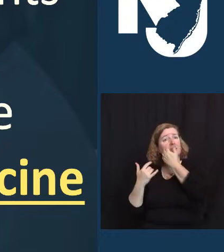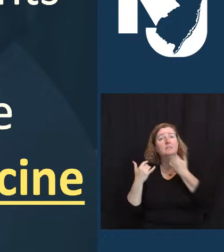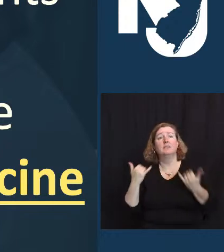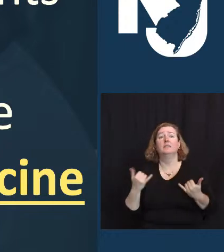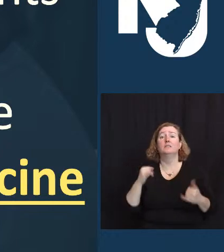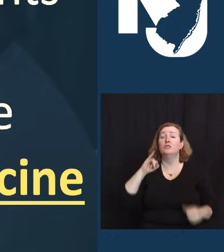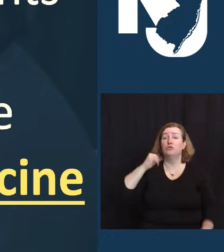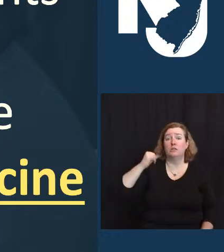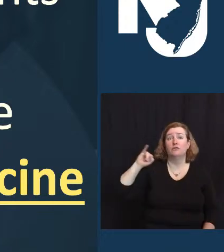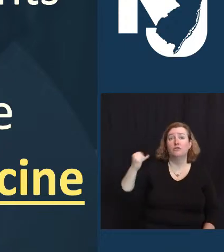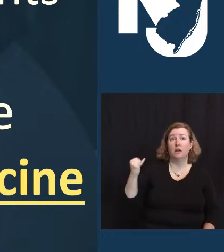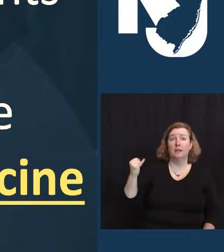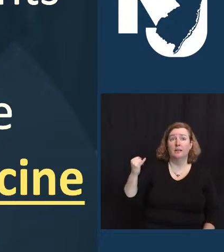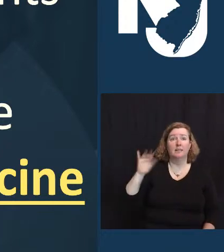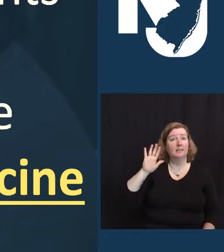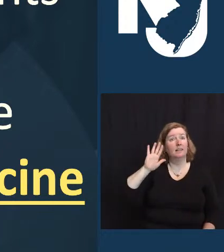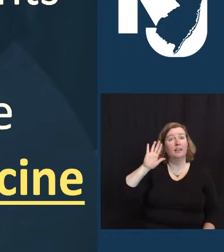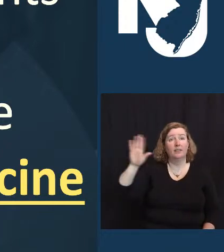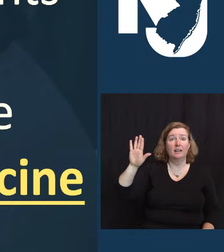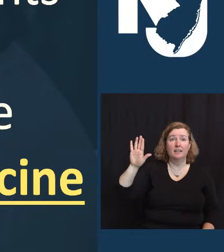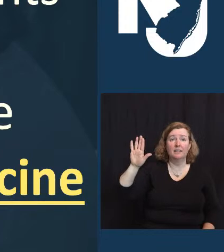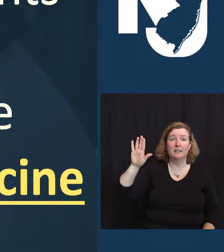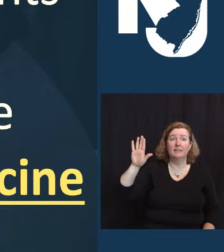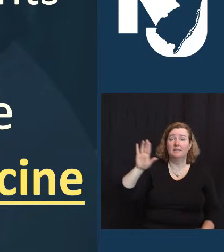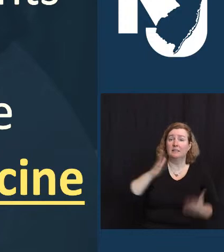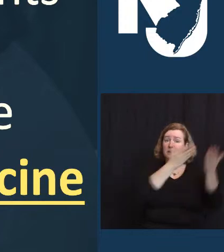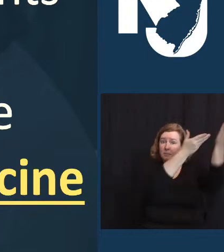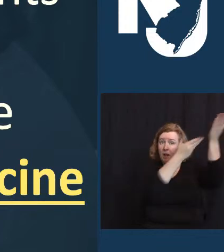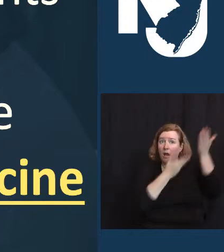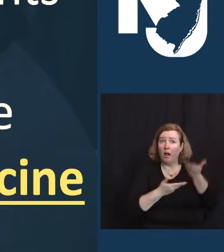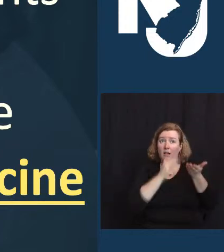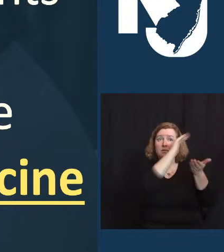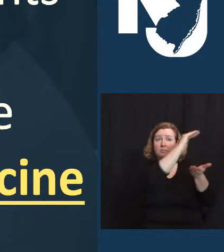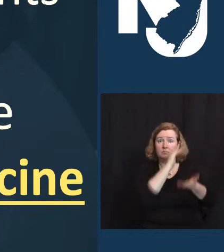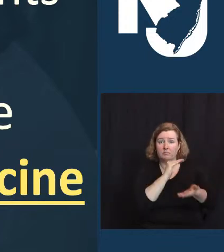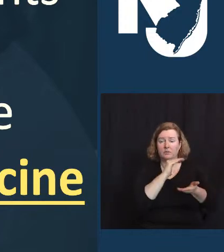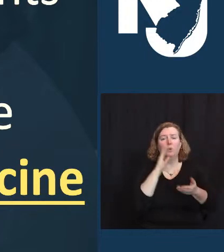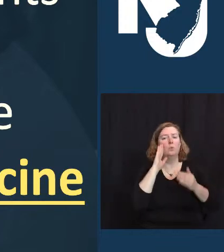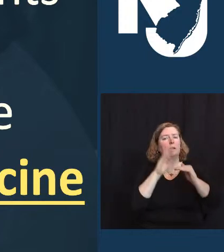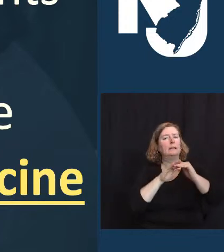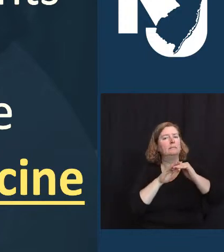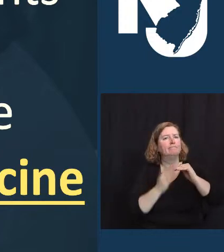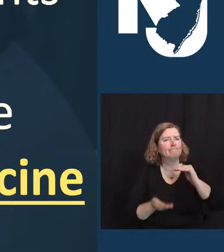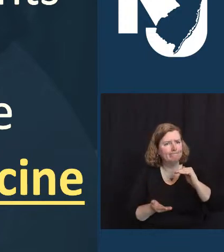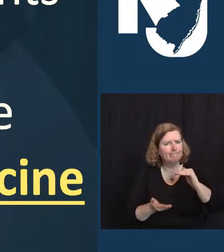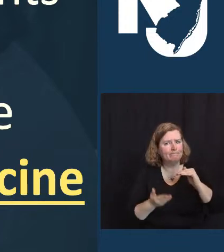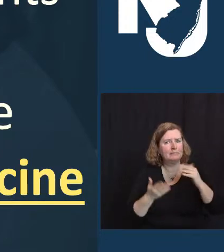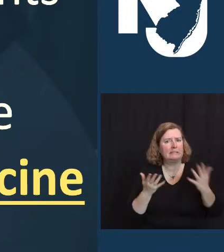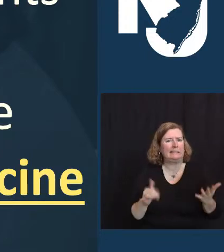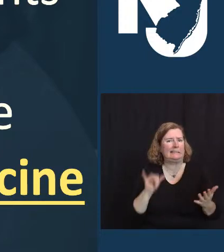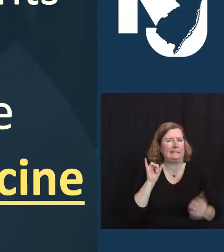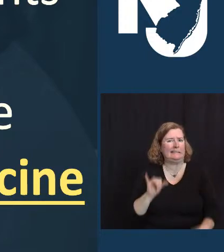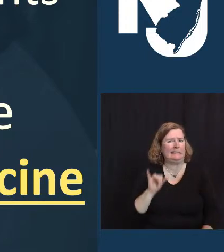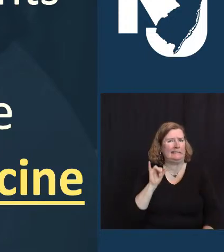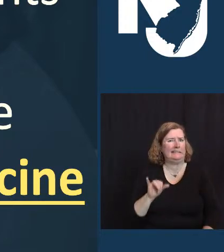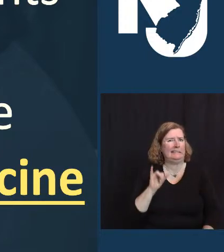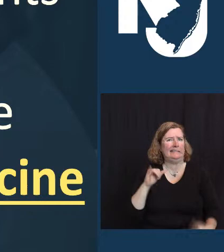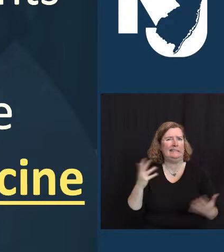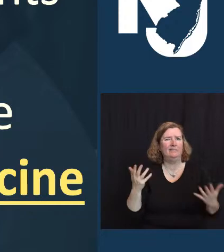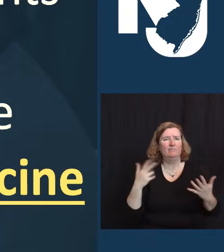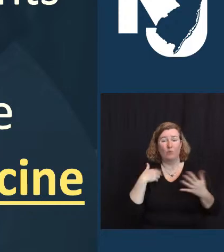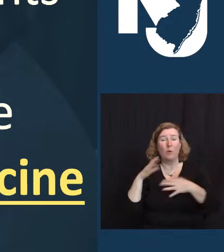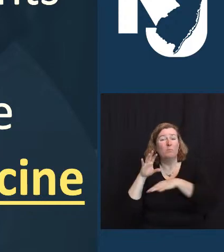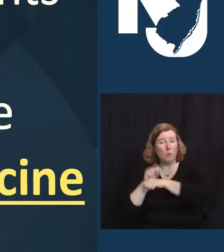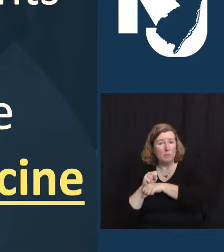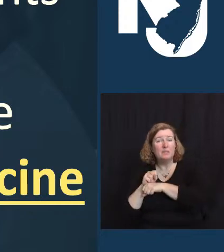went up so dramatically this week is going to be down for at least the next couple of weeks. So there are available appointments now. They're probably not going to